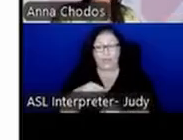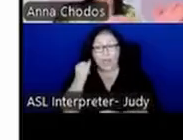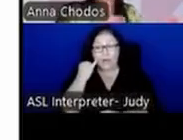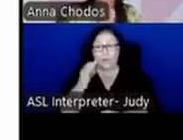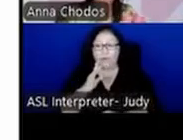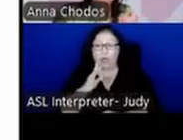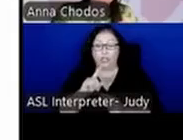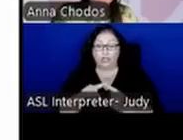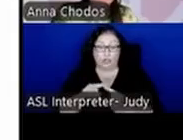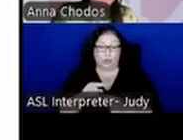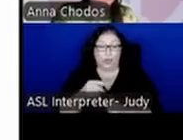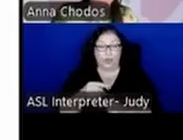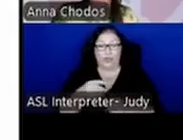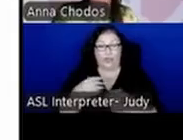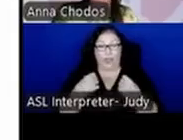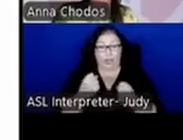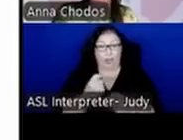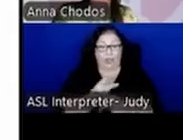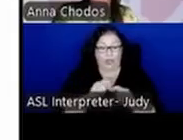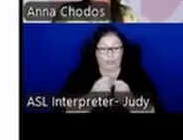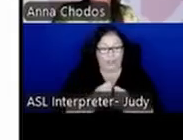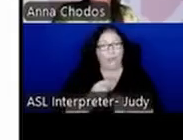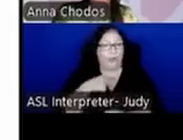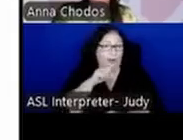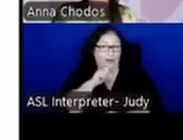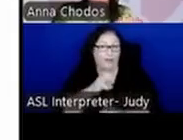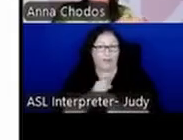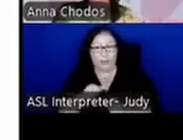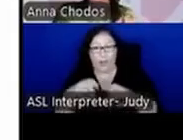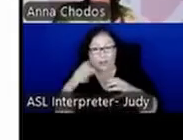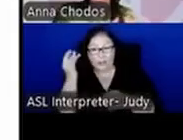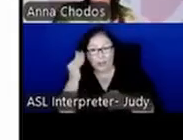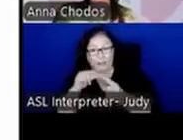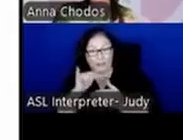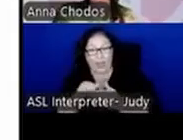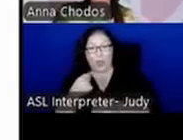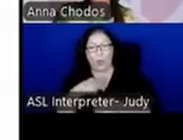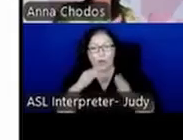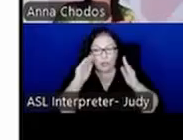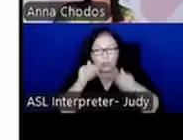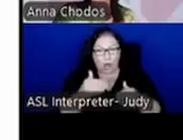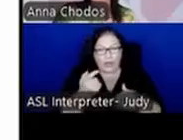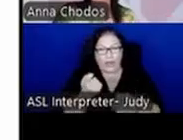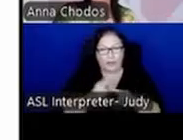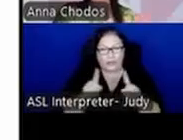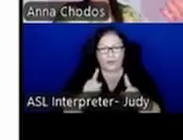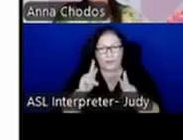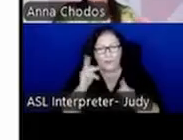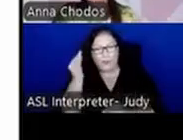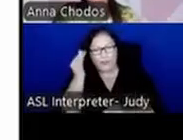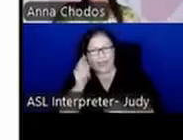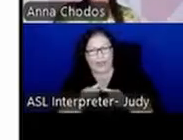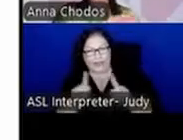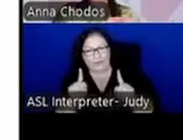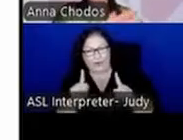to get the audience's thoughts on this, we're targeting a little differently. People think a little differently. And if I didn't sort of